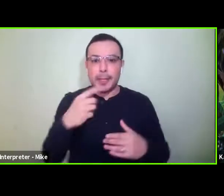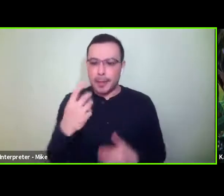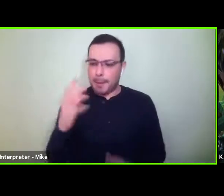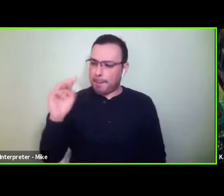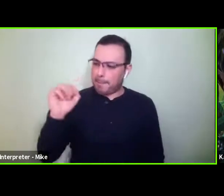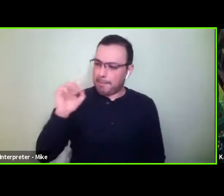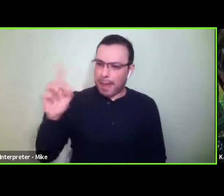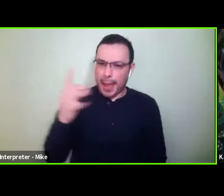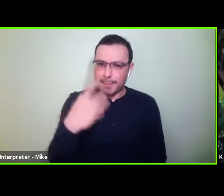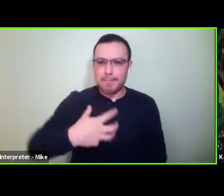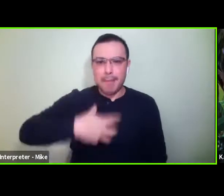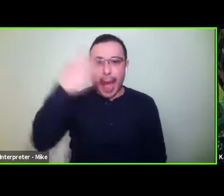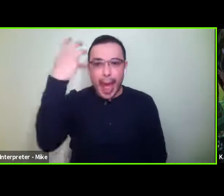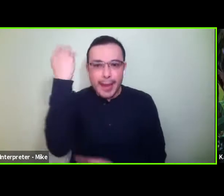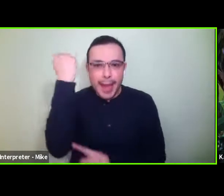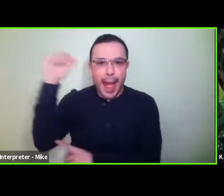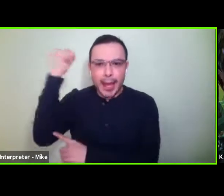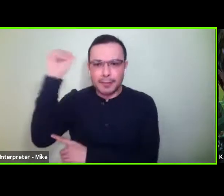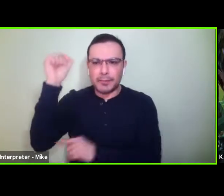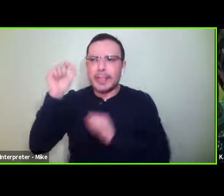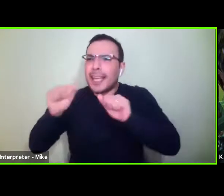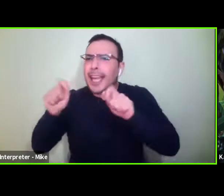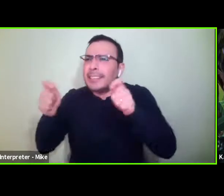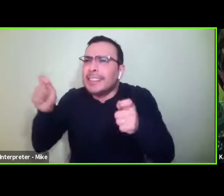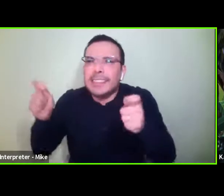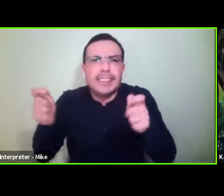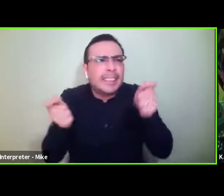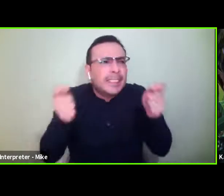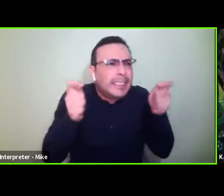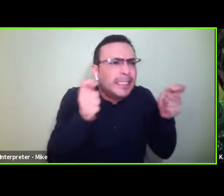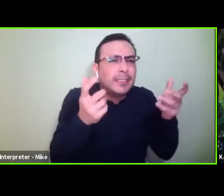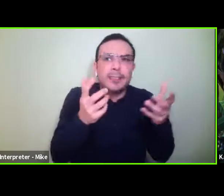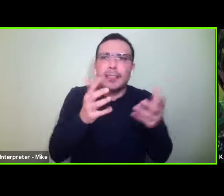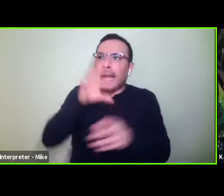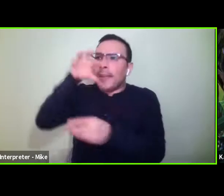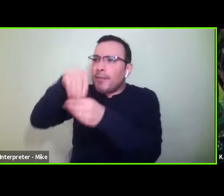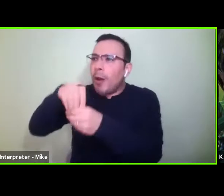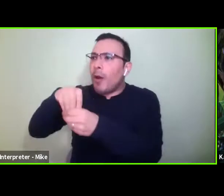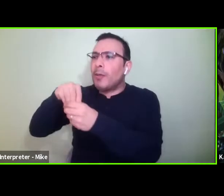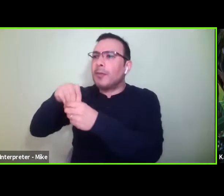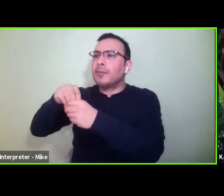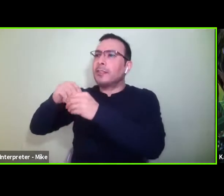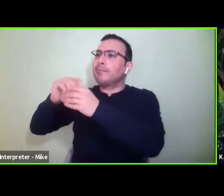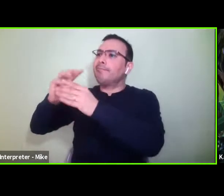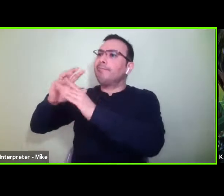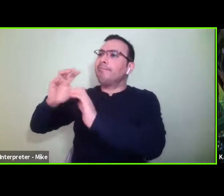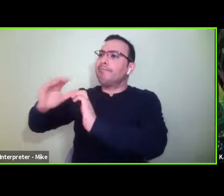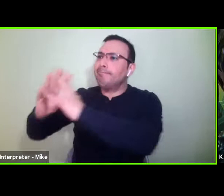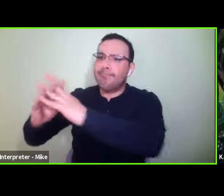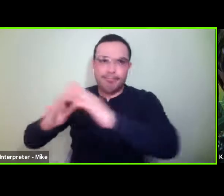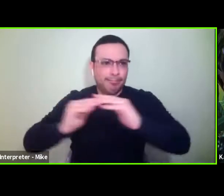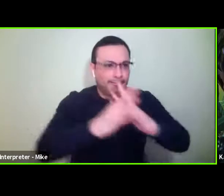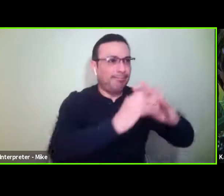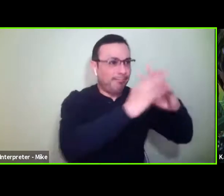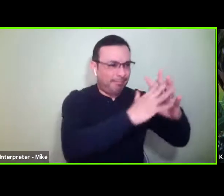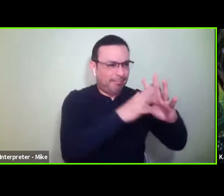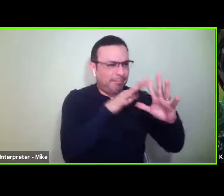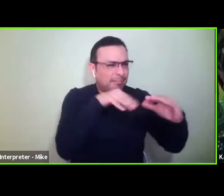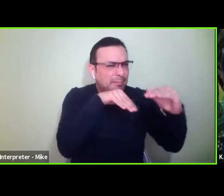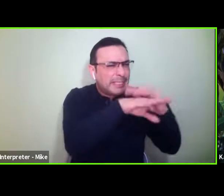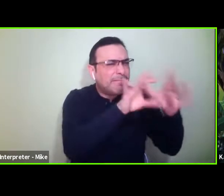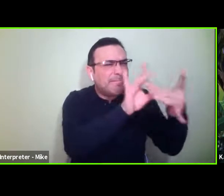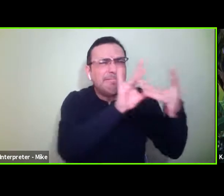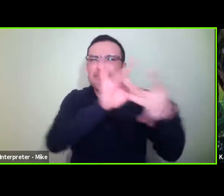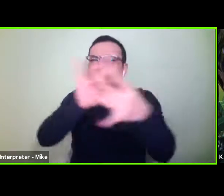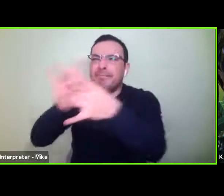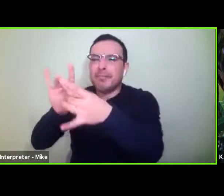work to rework the built environment and social institutions so that we don't have to constantly take this false cure? We're still very